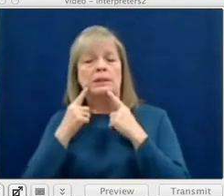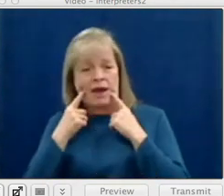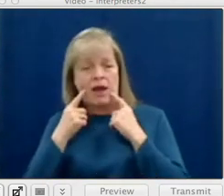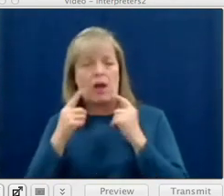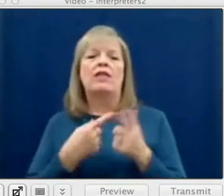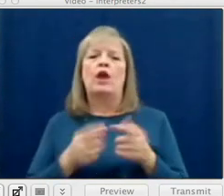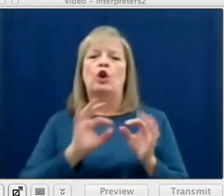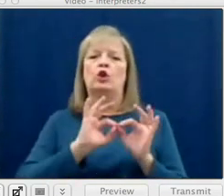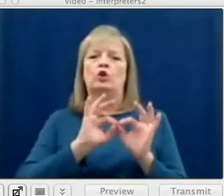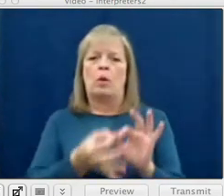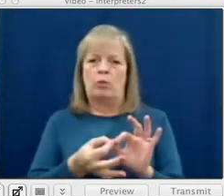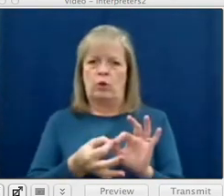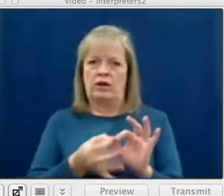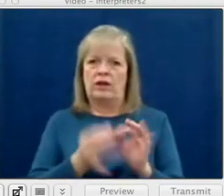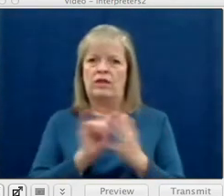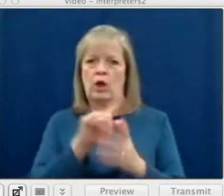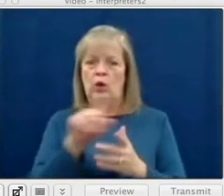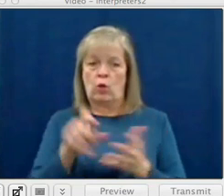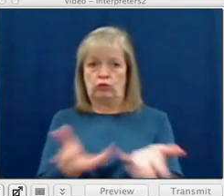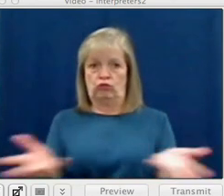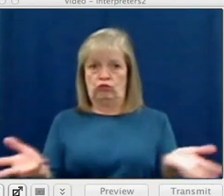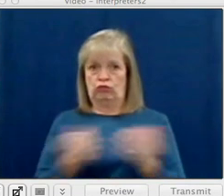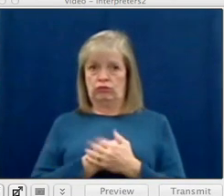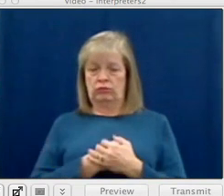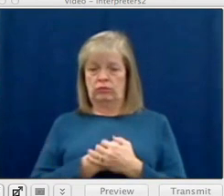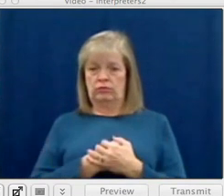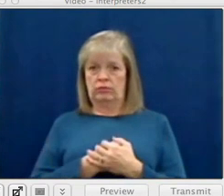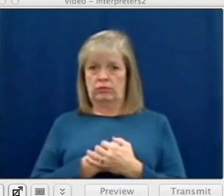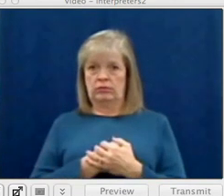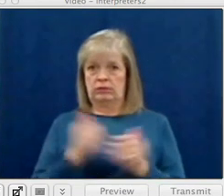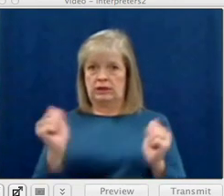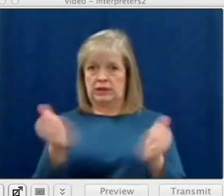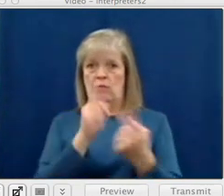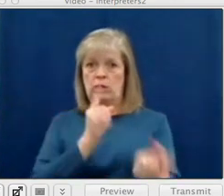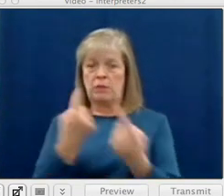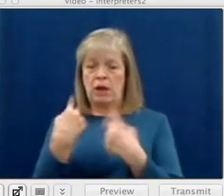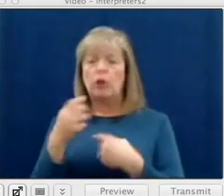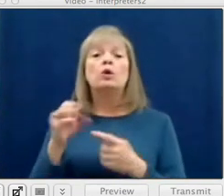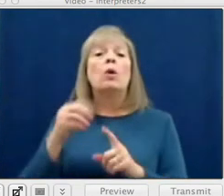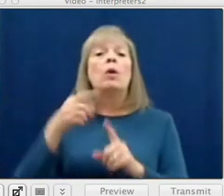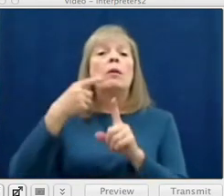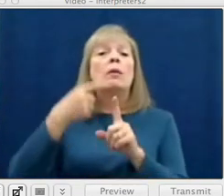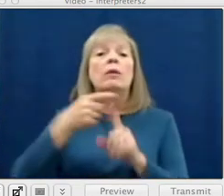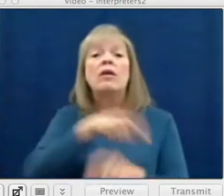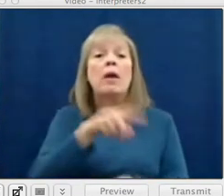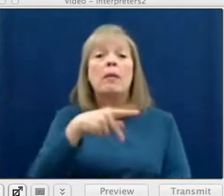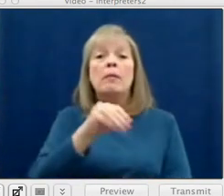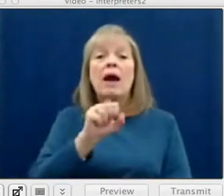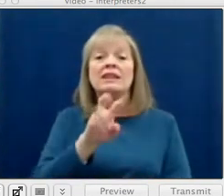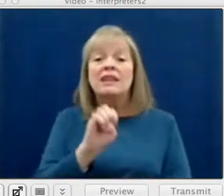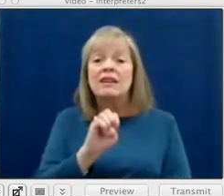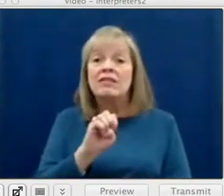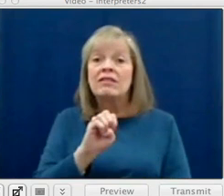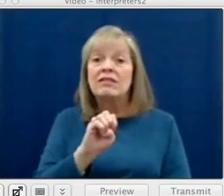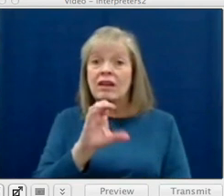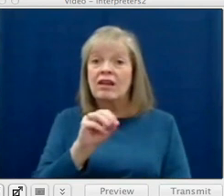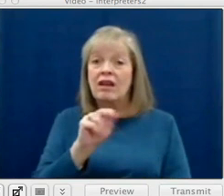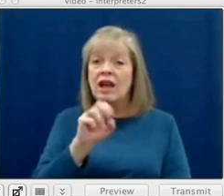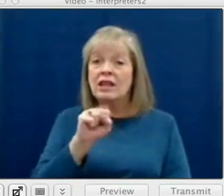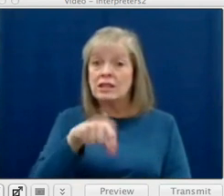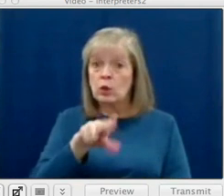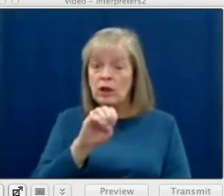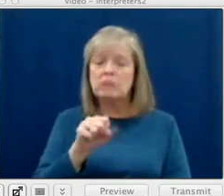and gestures to the group to respond. What are the positive consequences? The interpreter gives the students a chance to answer the teacher's